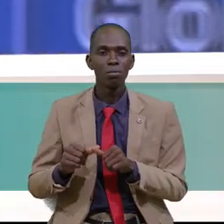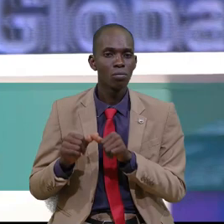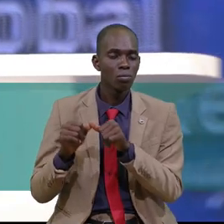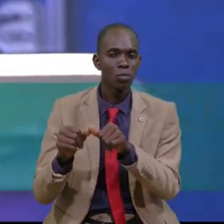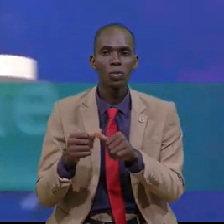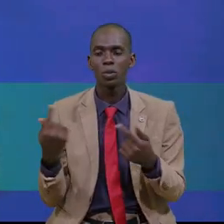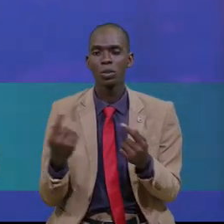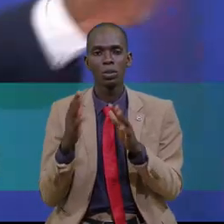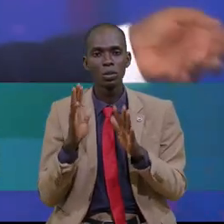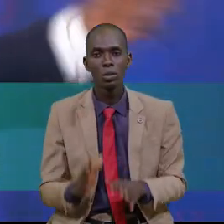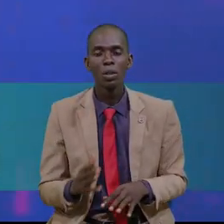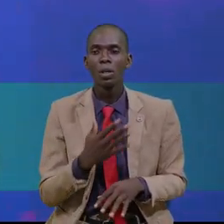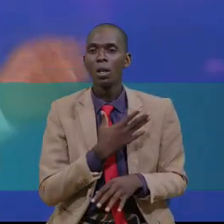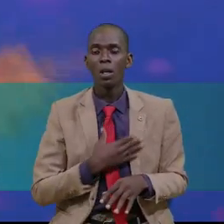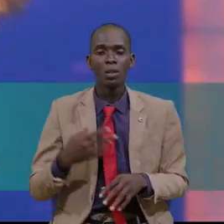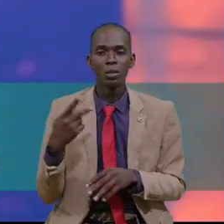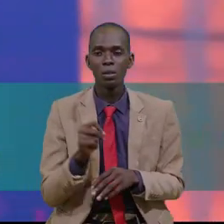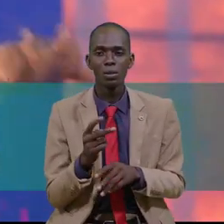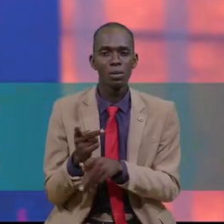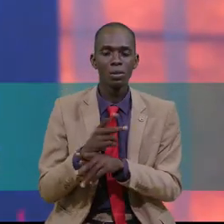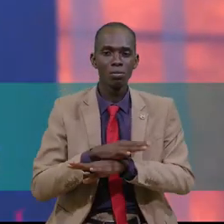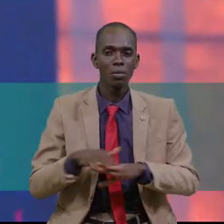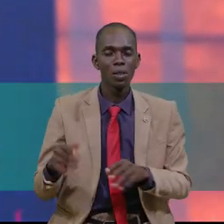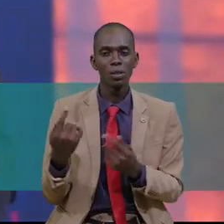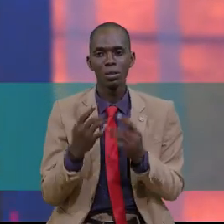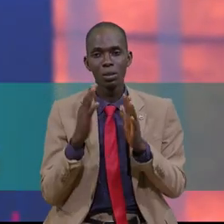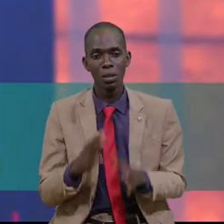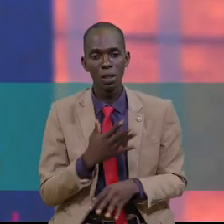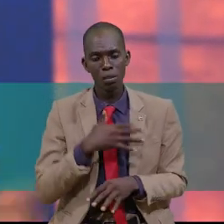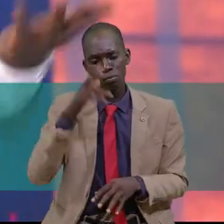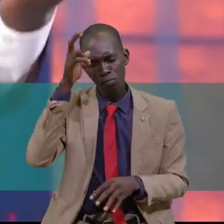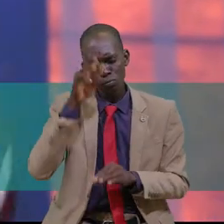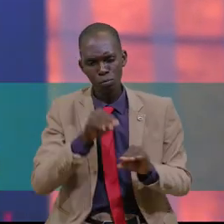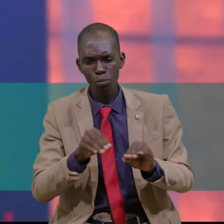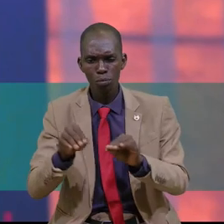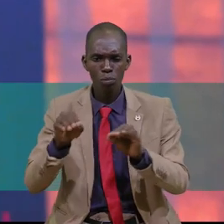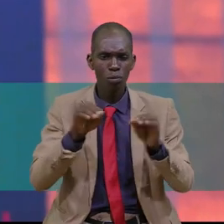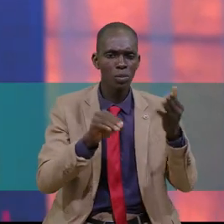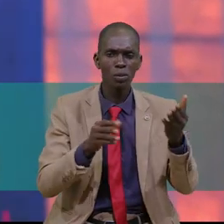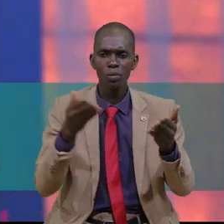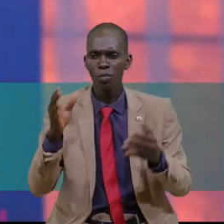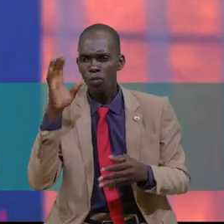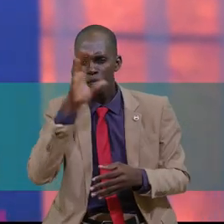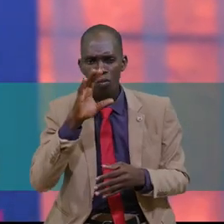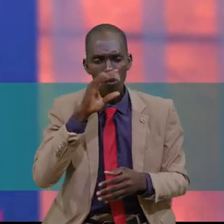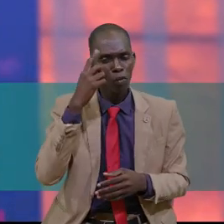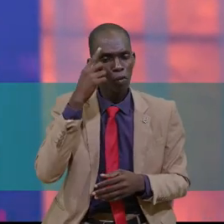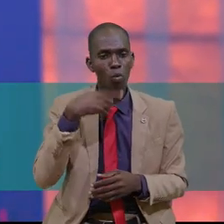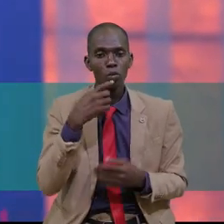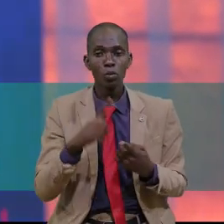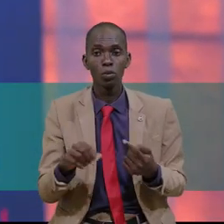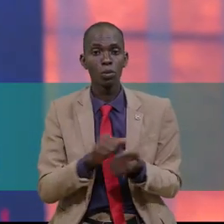a careless sinner, as Satan goes up and down, to and fro, is seeking whom he may devour, that's